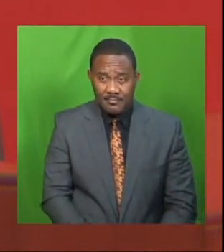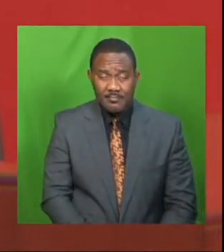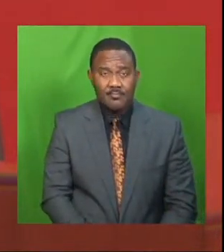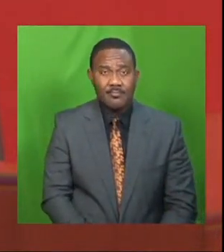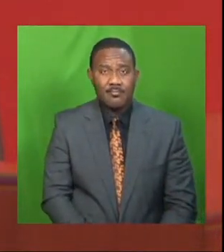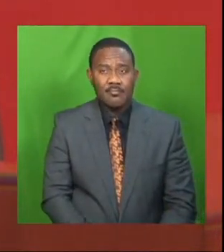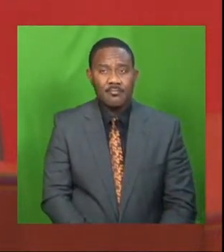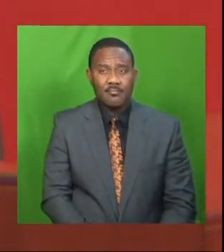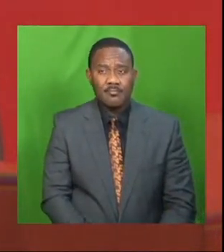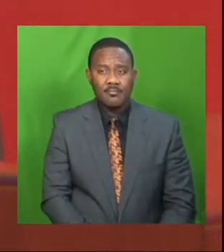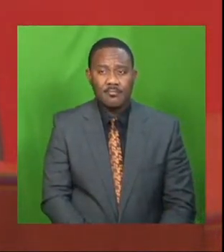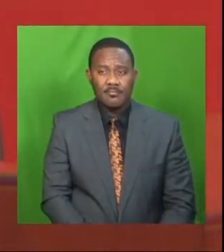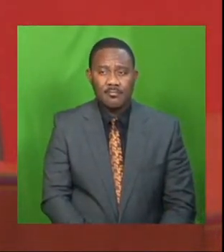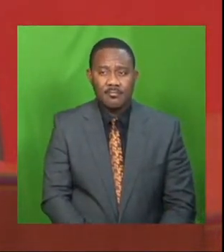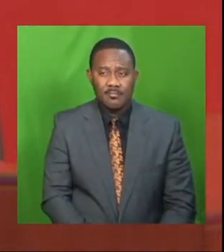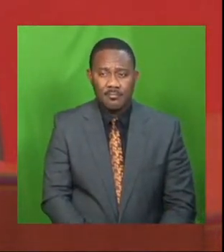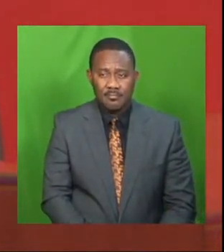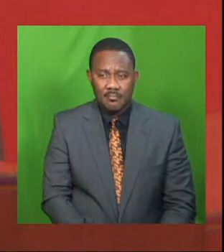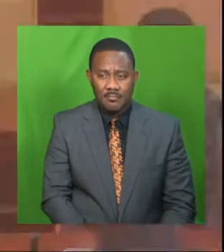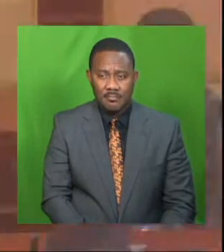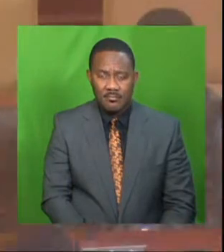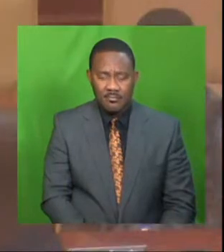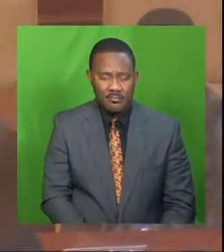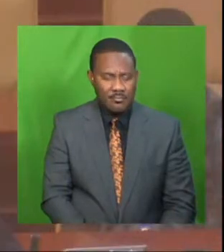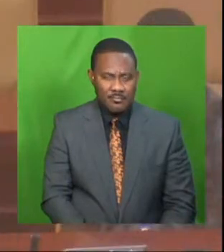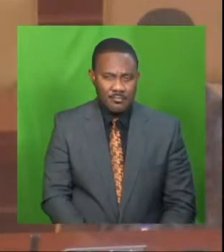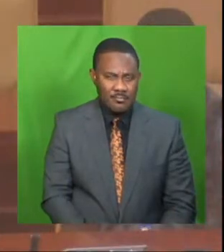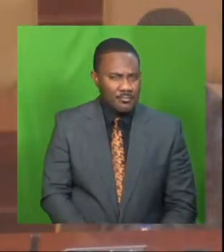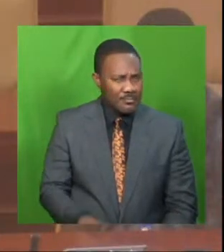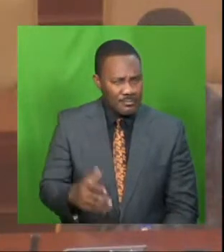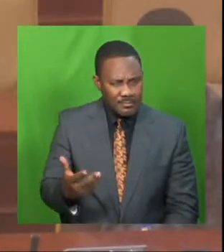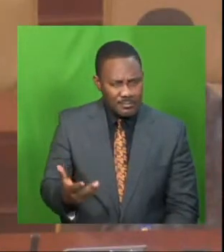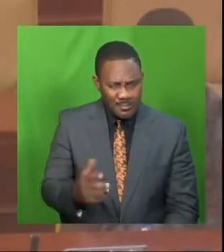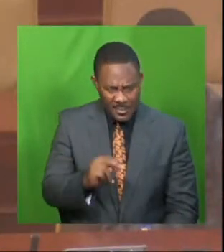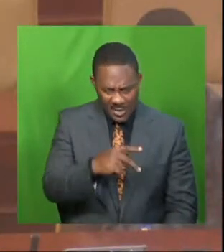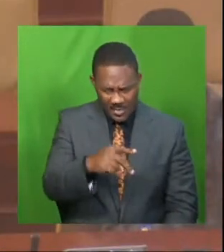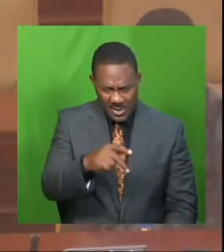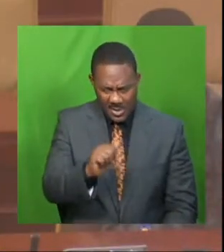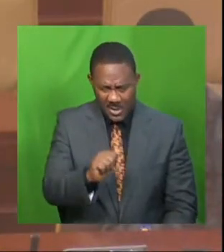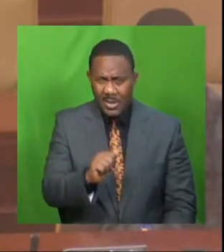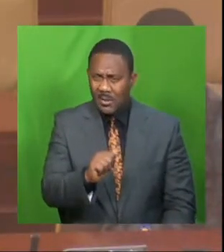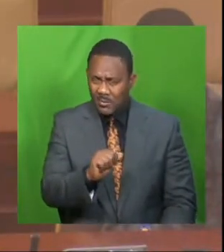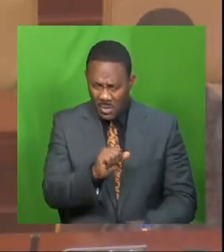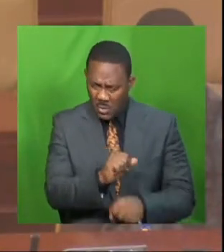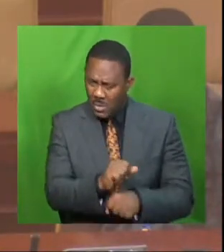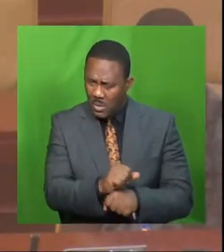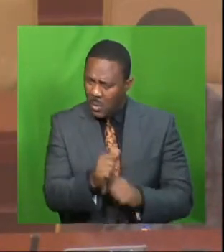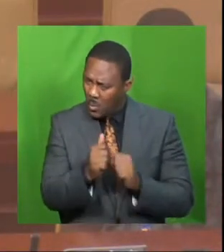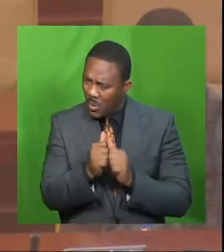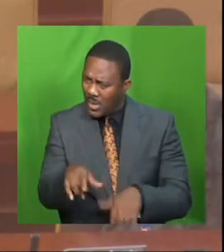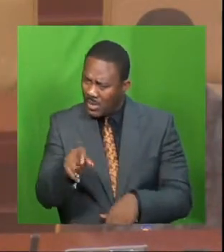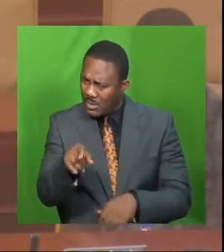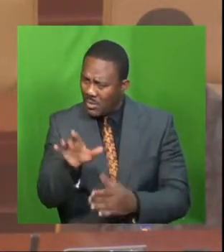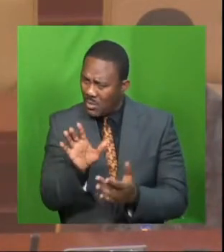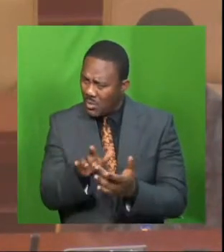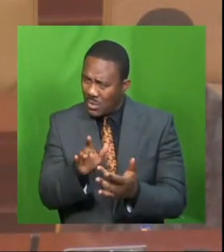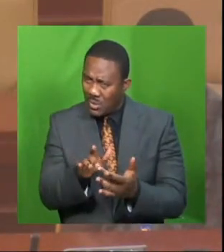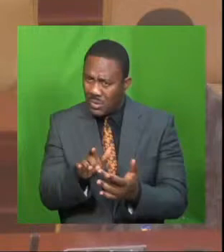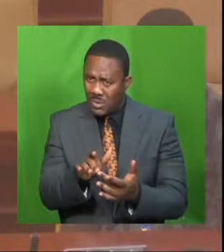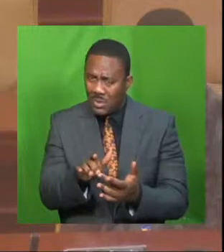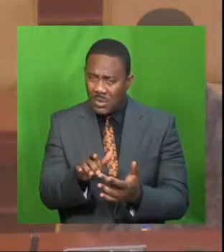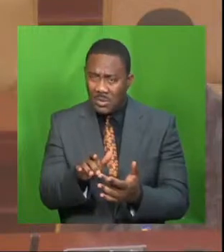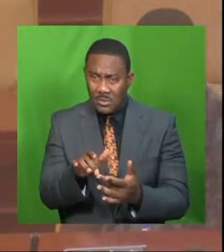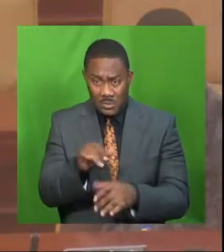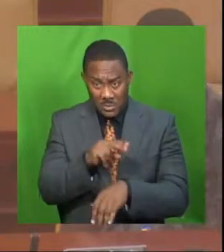in any case, it is not possible to work with MPA without working with Ghana Standards Authority. It's not possible because it's